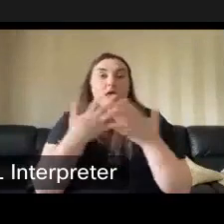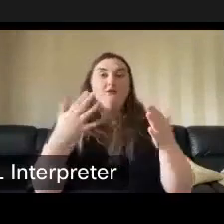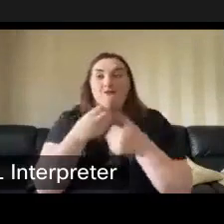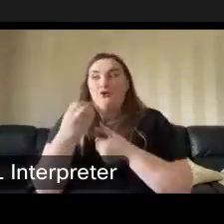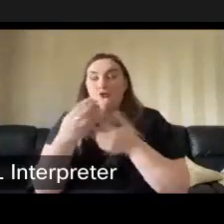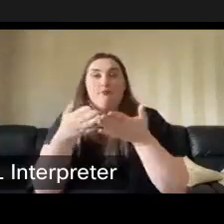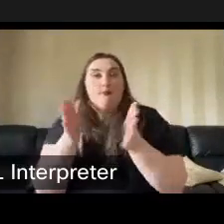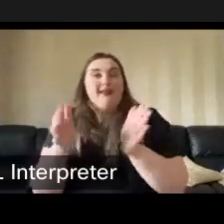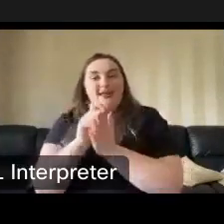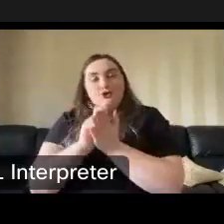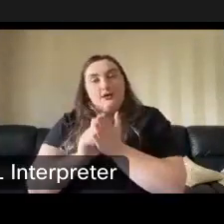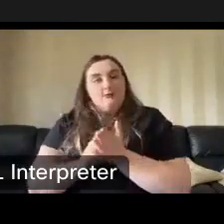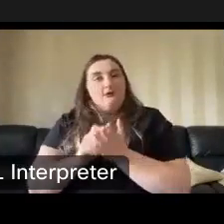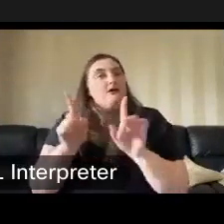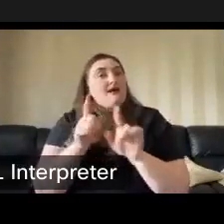check him out.